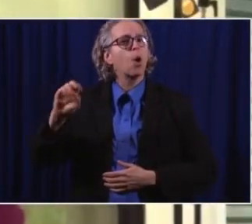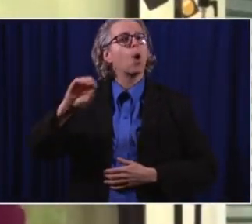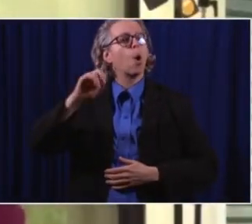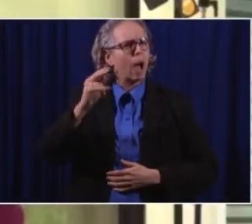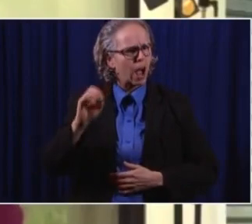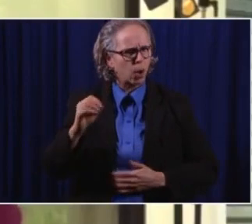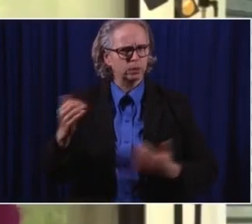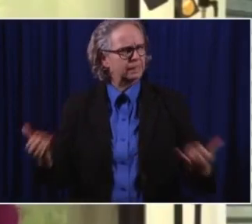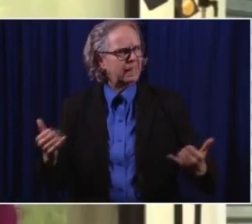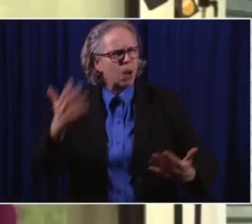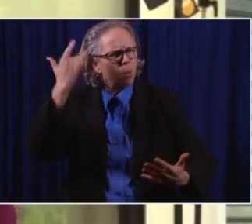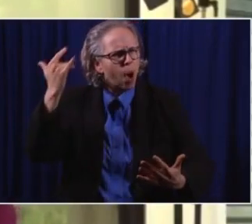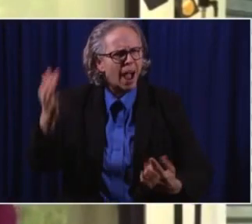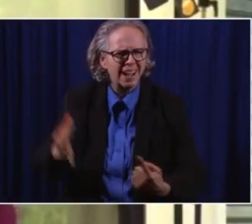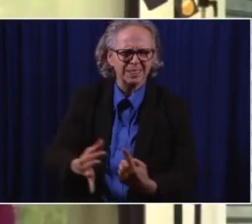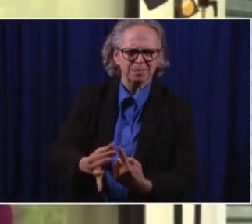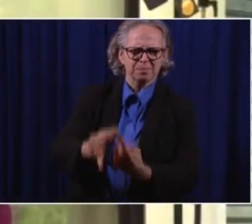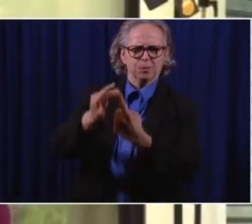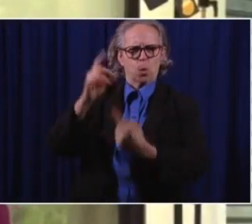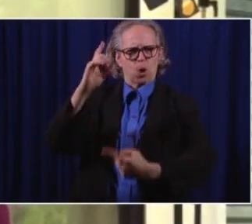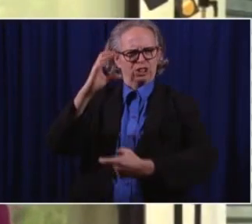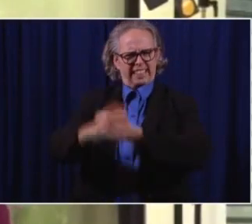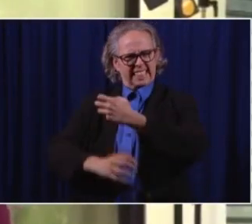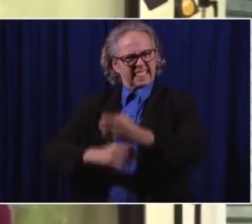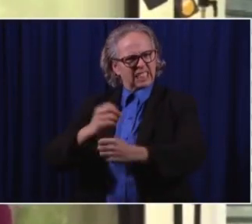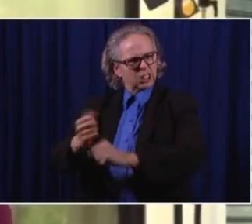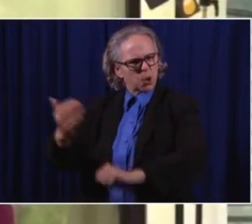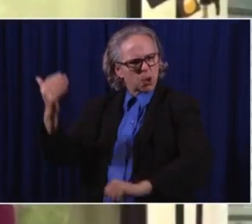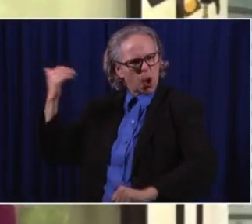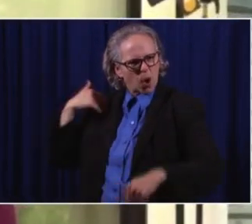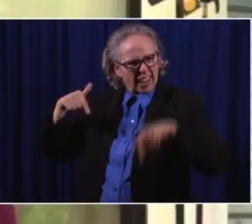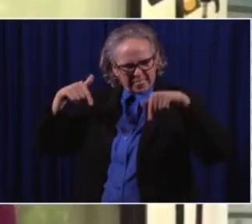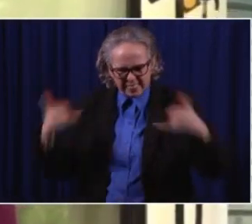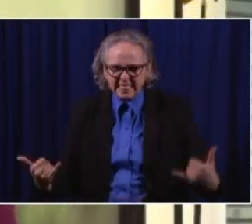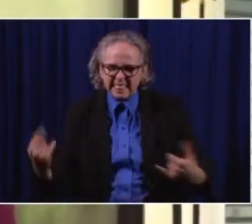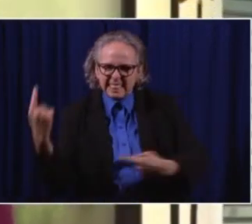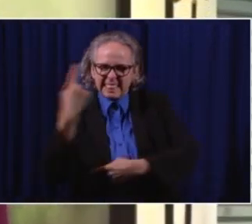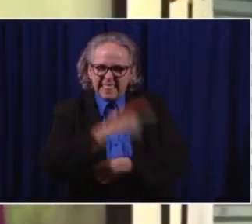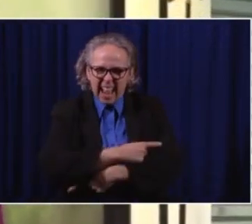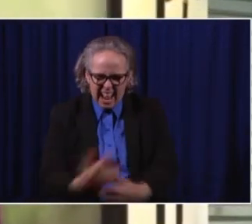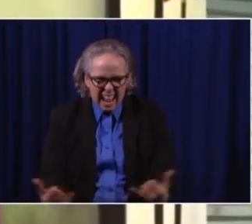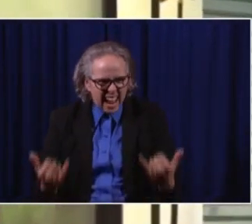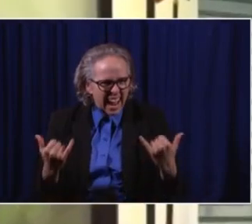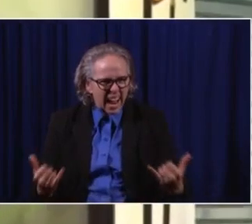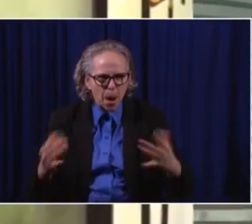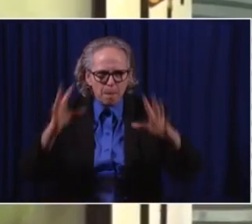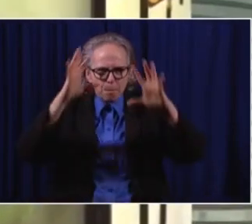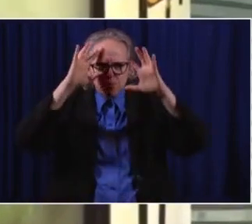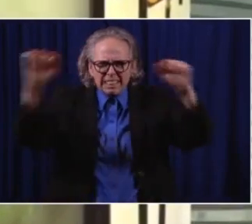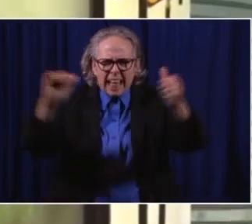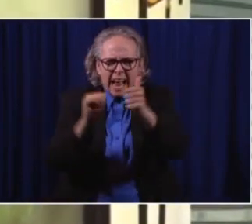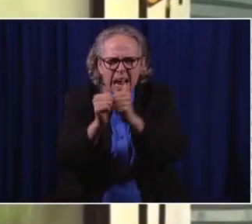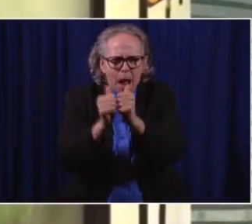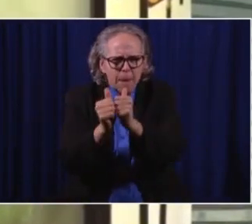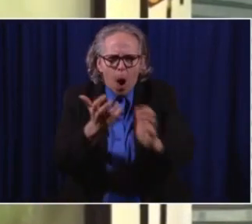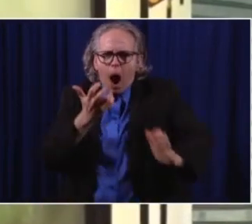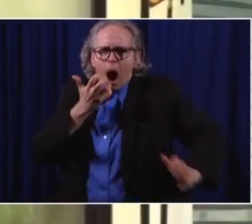100 years ago, at this moment, presidential campaign was going on